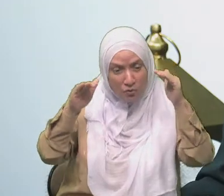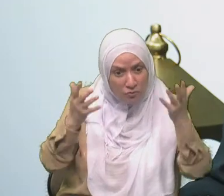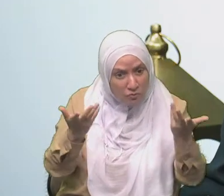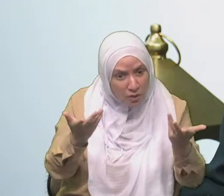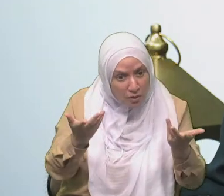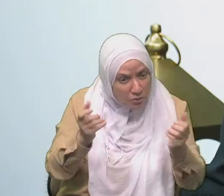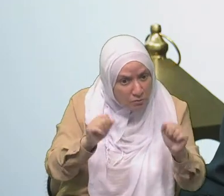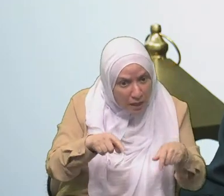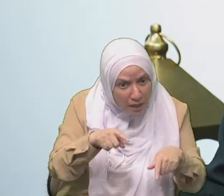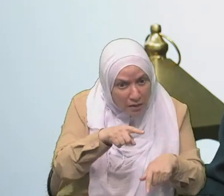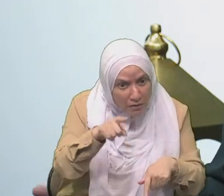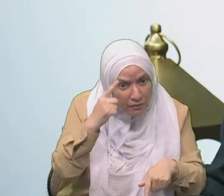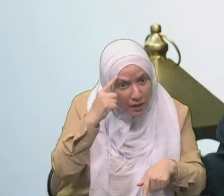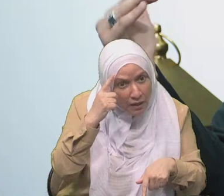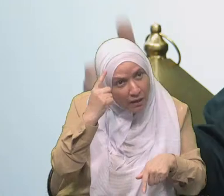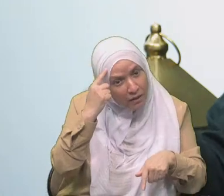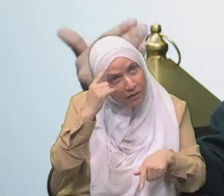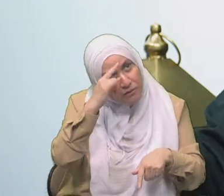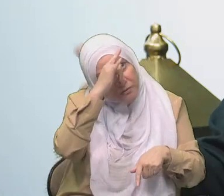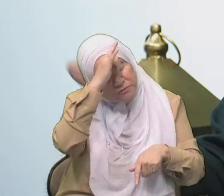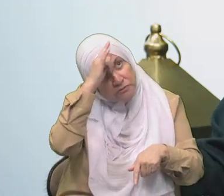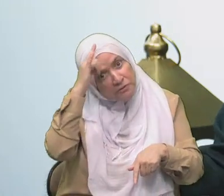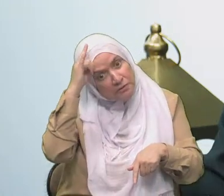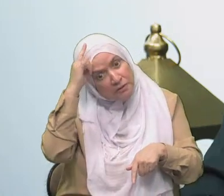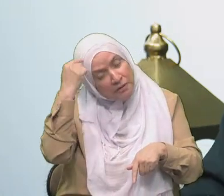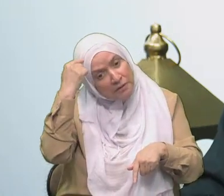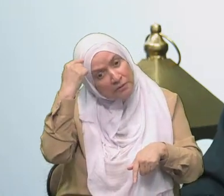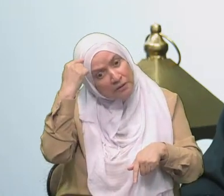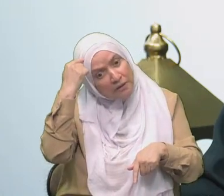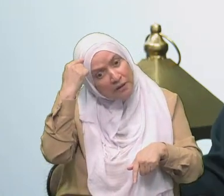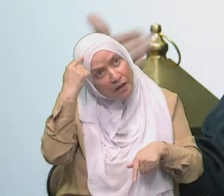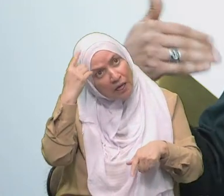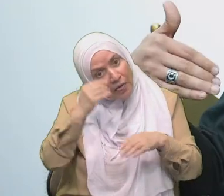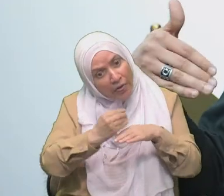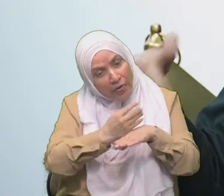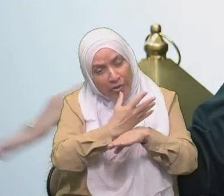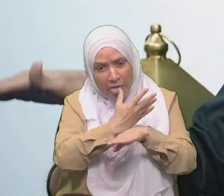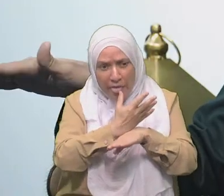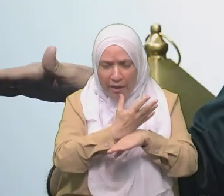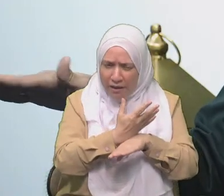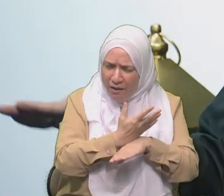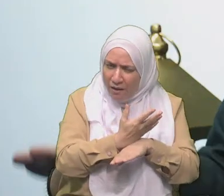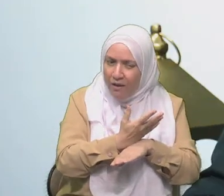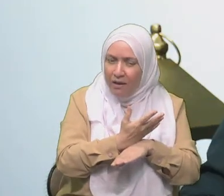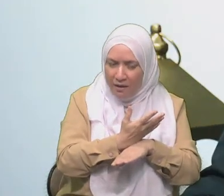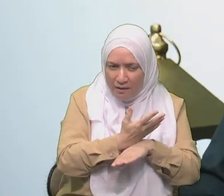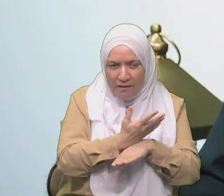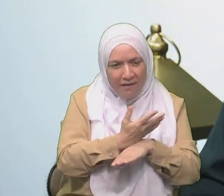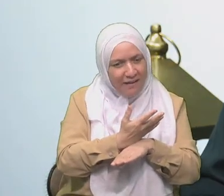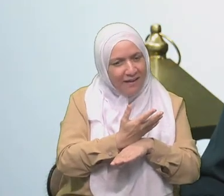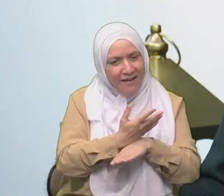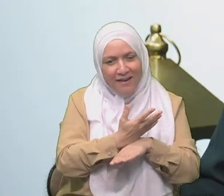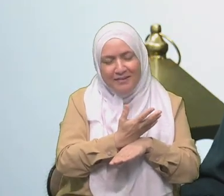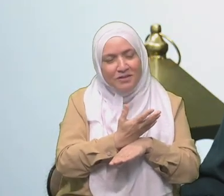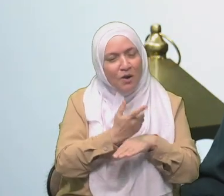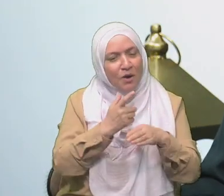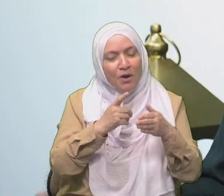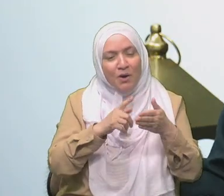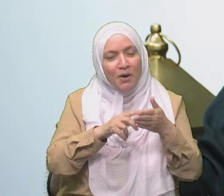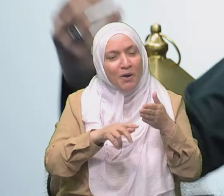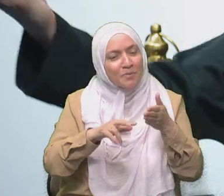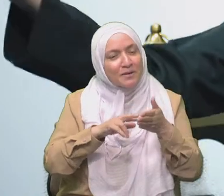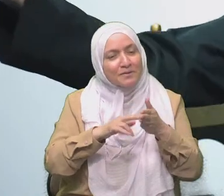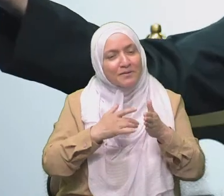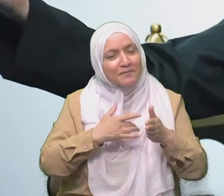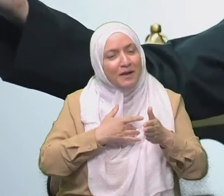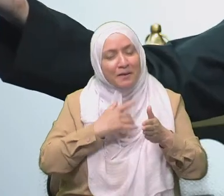mercy of Allah, would tell Adam, Islam, you might as well just tank now. You know, you and I, we're both going to go to hell now. He's going to tell Adam, Islam,